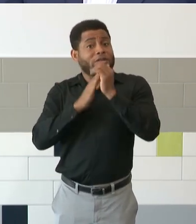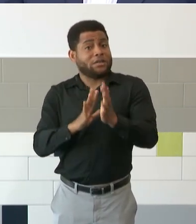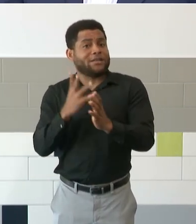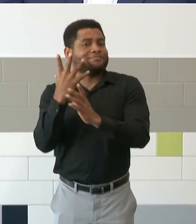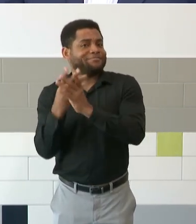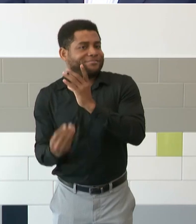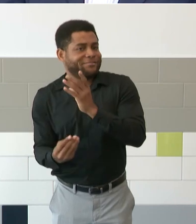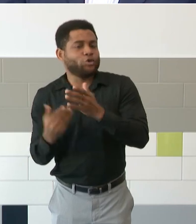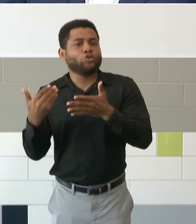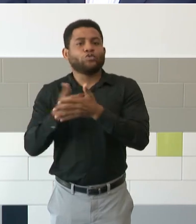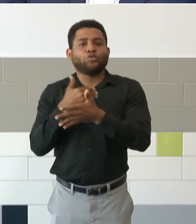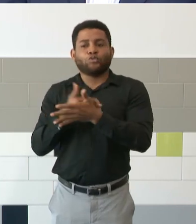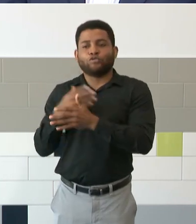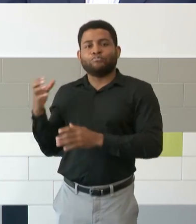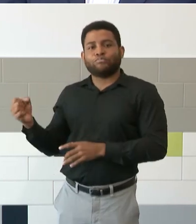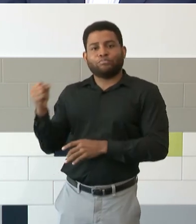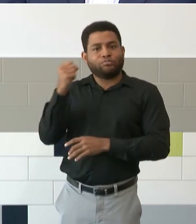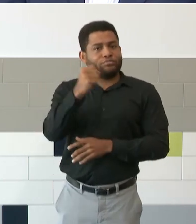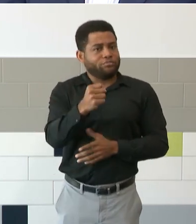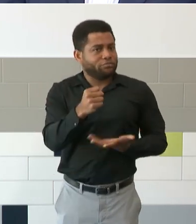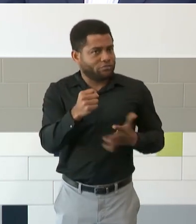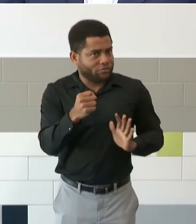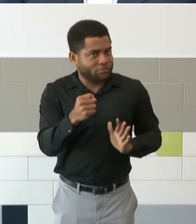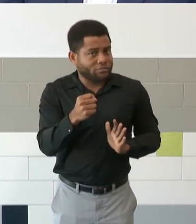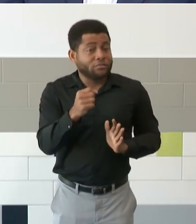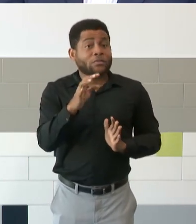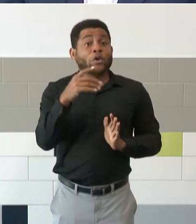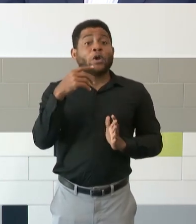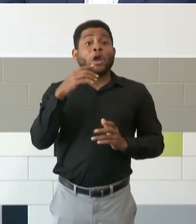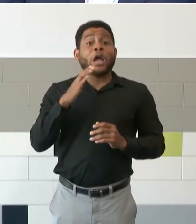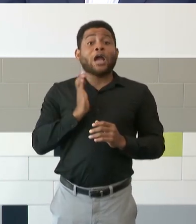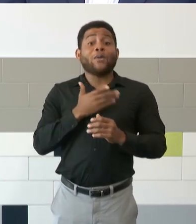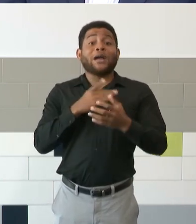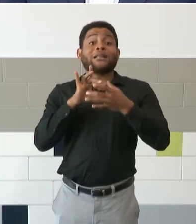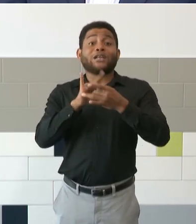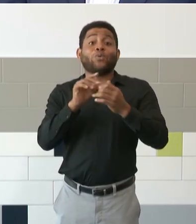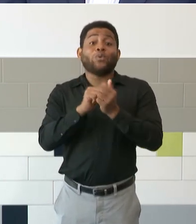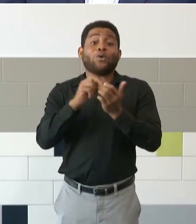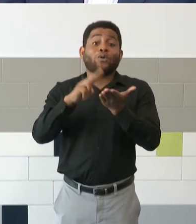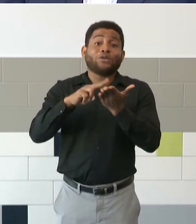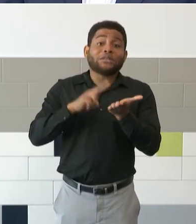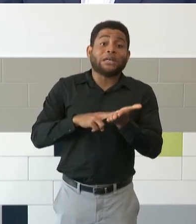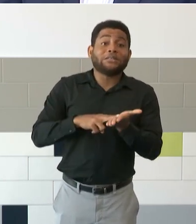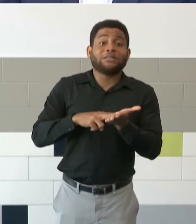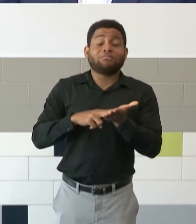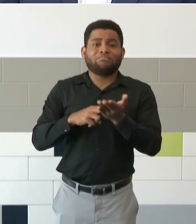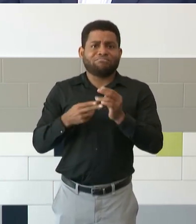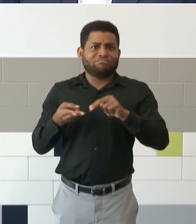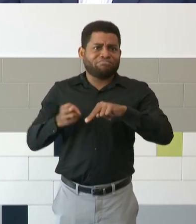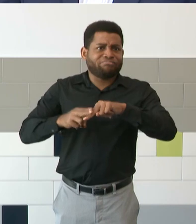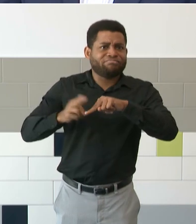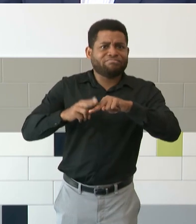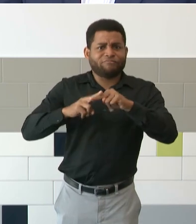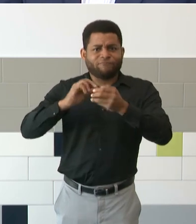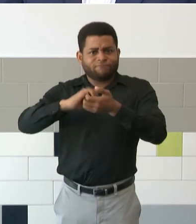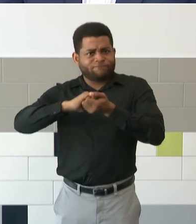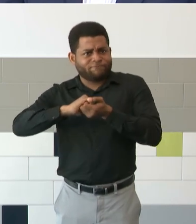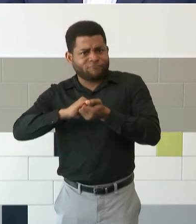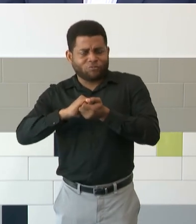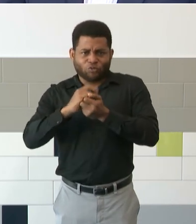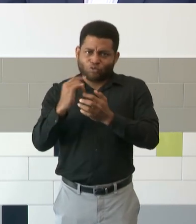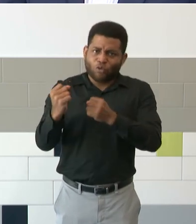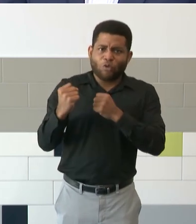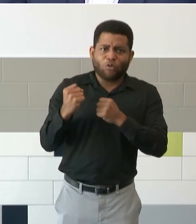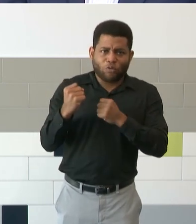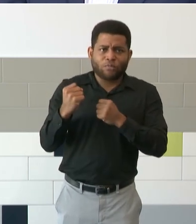of our relationship with contractors has been nothing but increased since her death. When did you appoint at one? Sorry, I